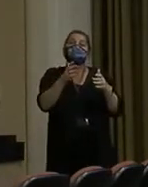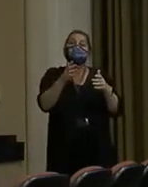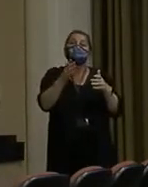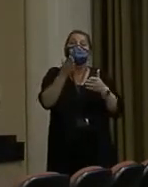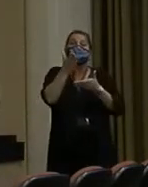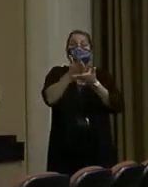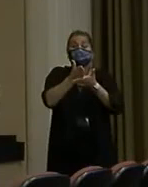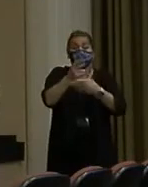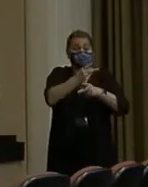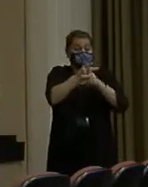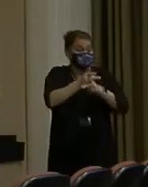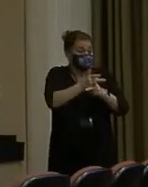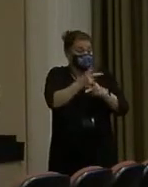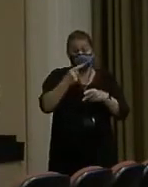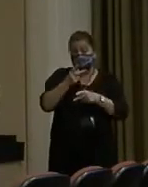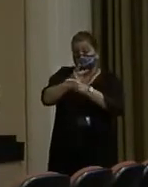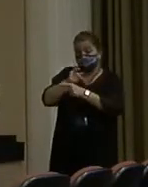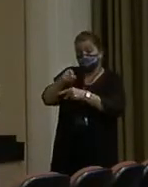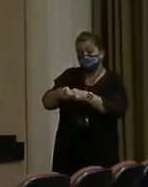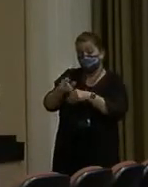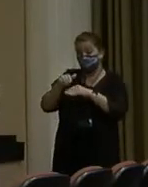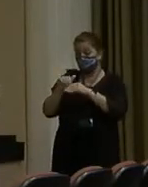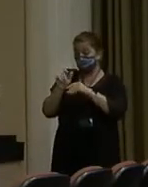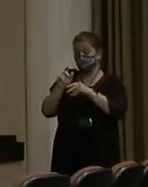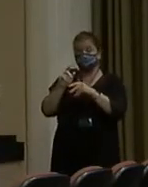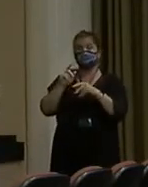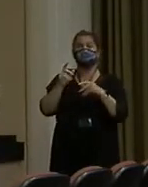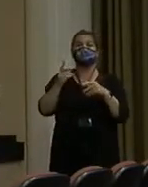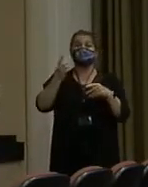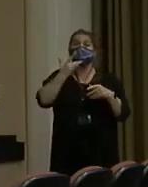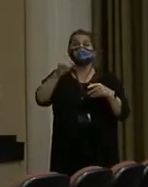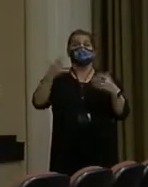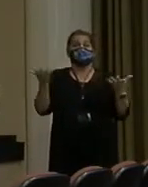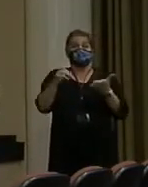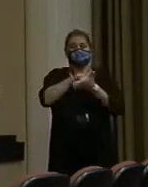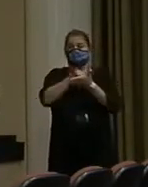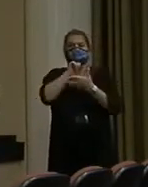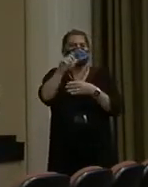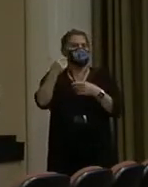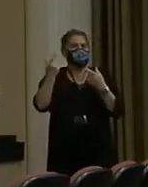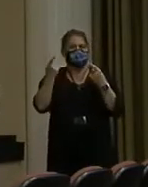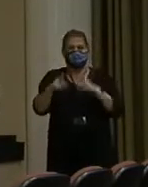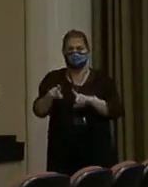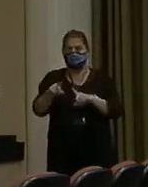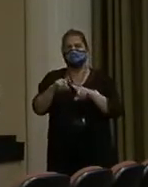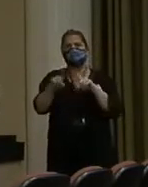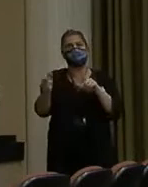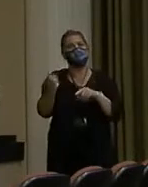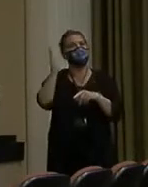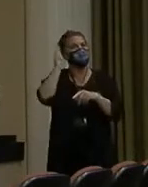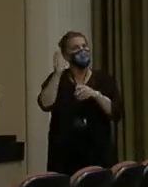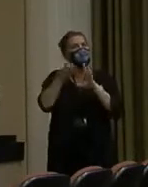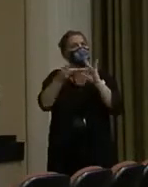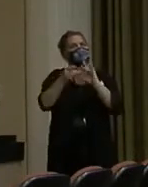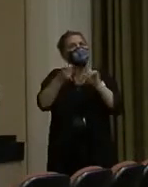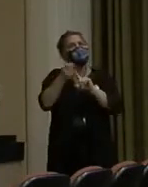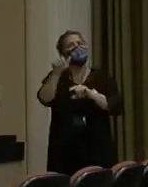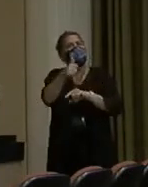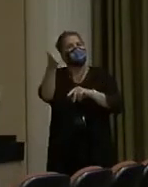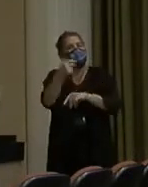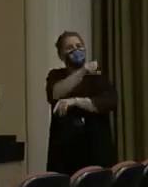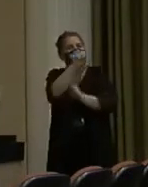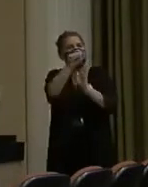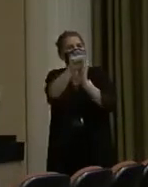others. And again, fortunately, we never got to that situation at all. It was an incredible burden